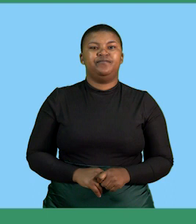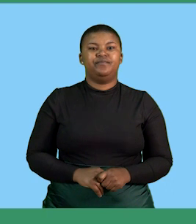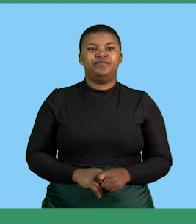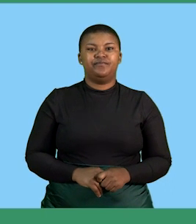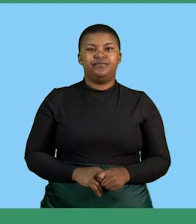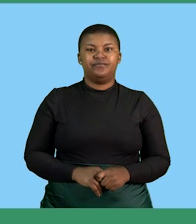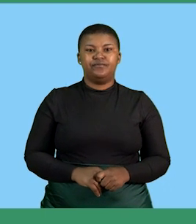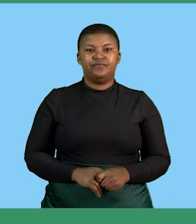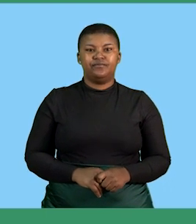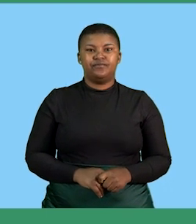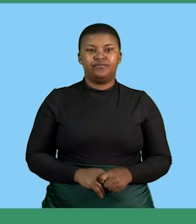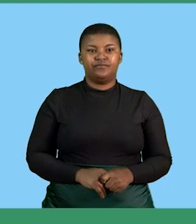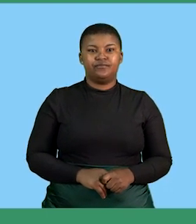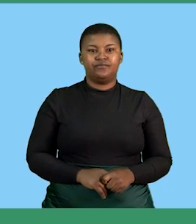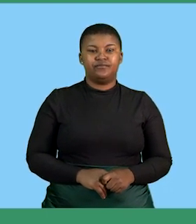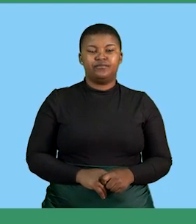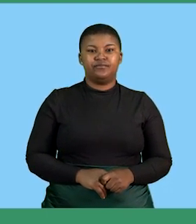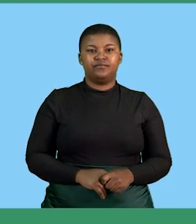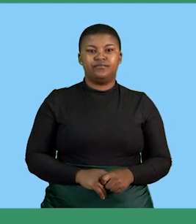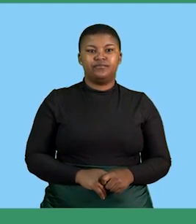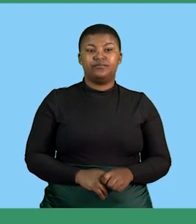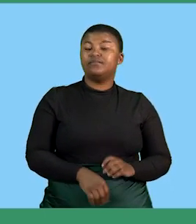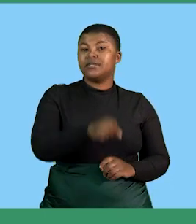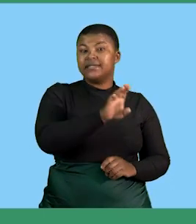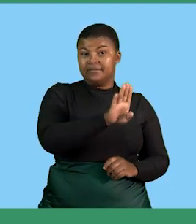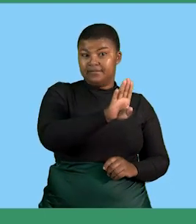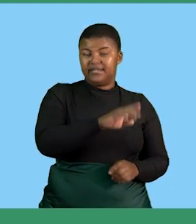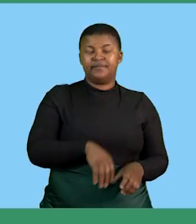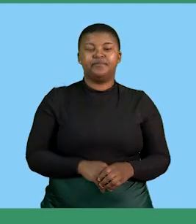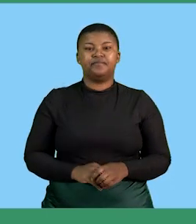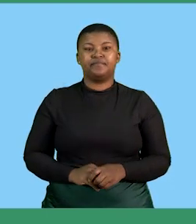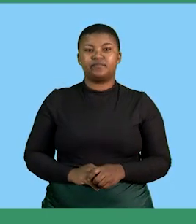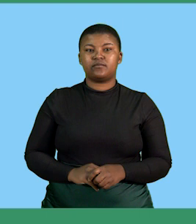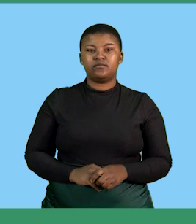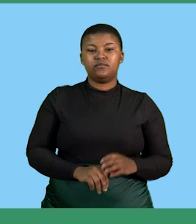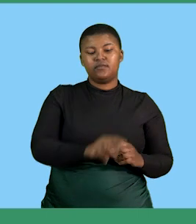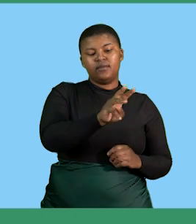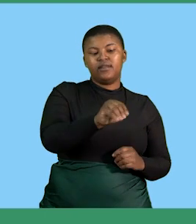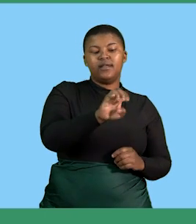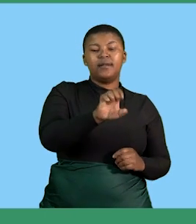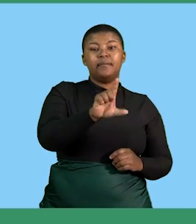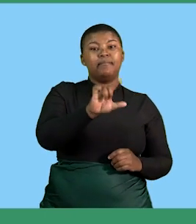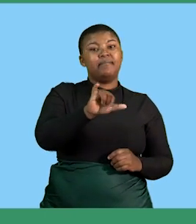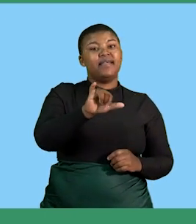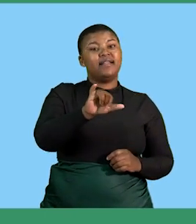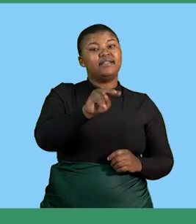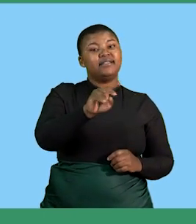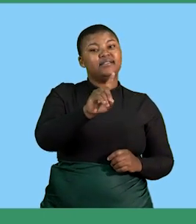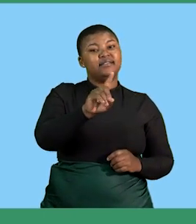be supplier. If we move on to our next statement, Melinda Gordon